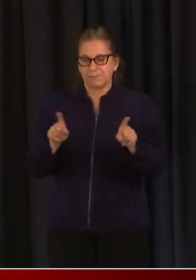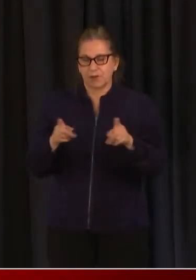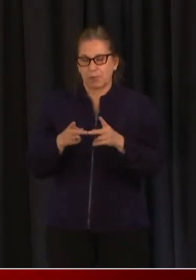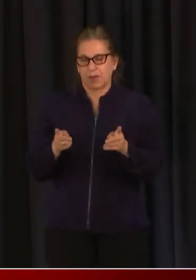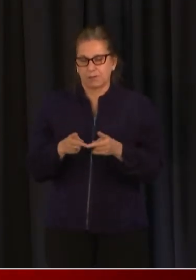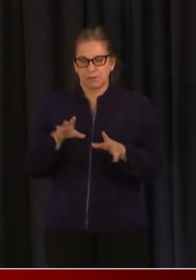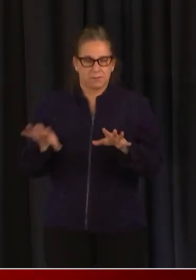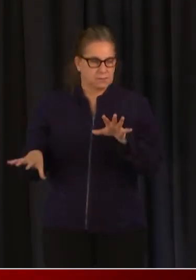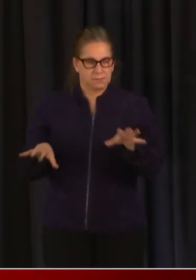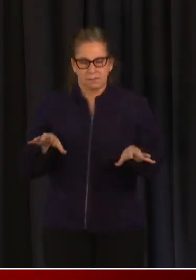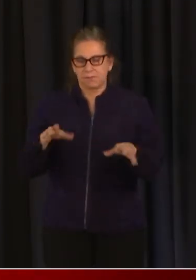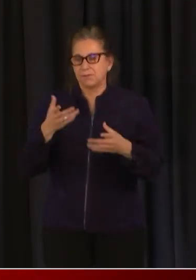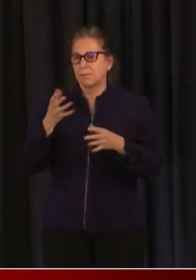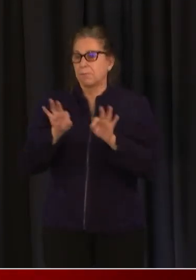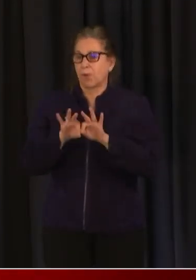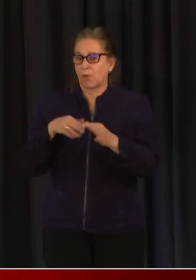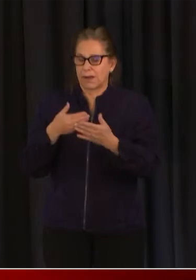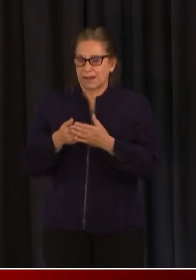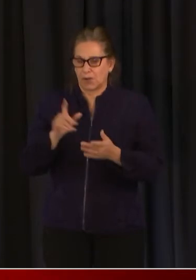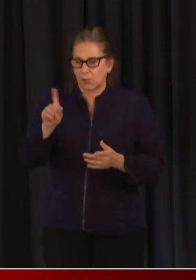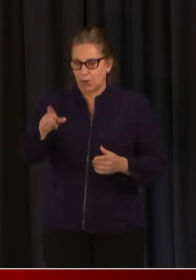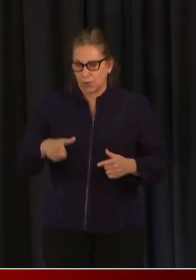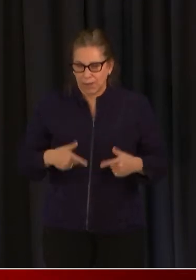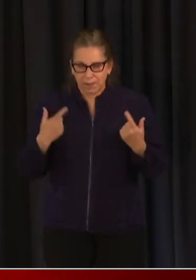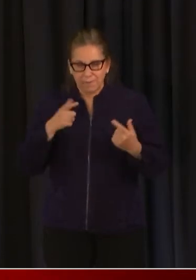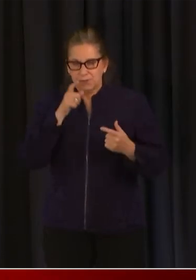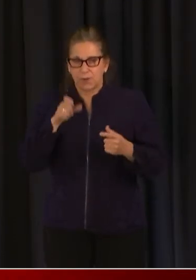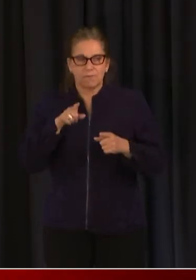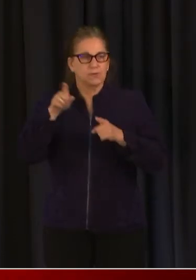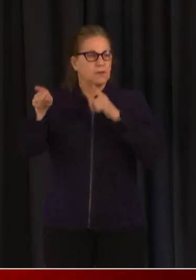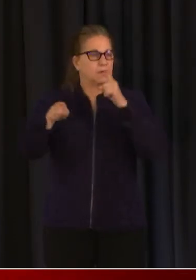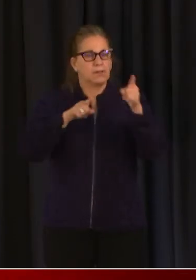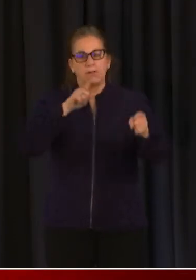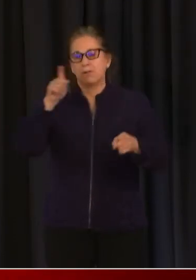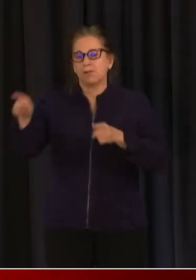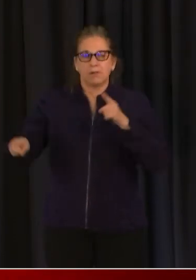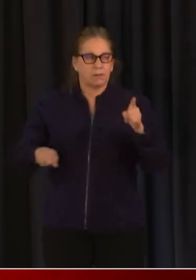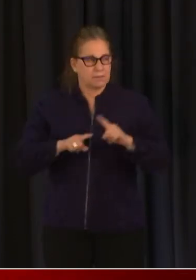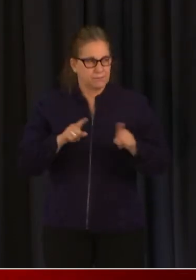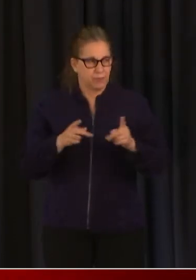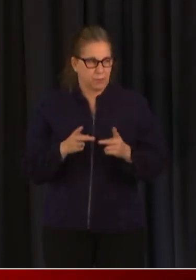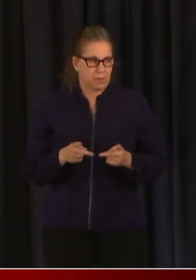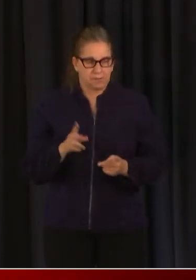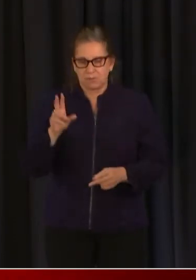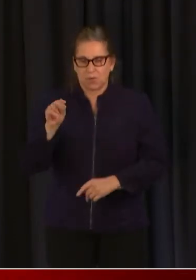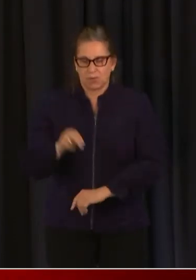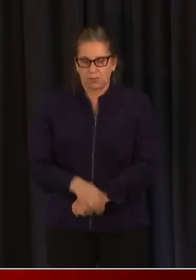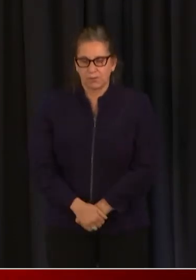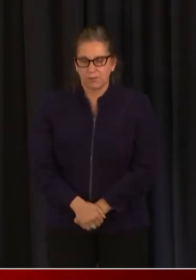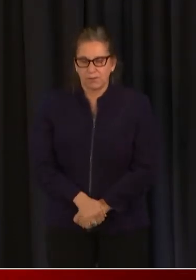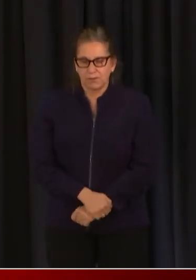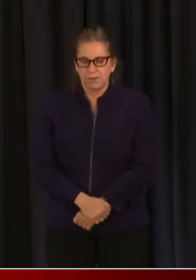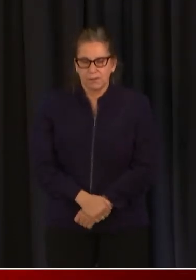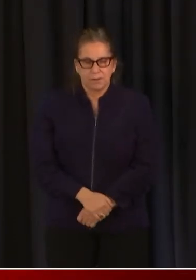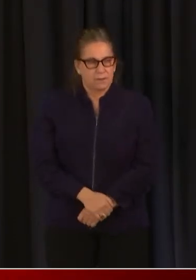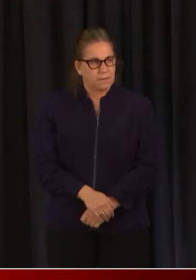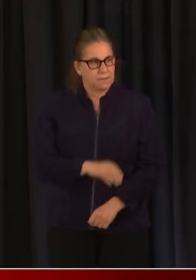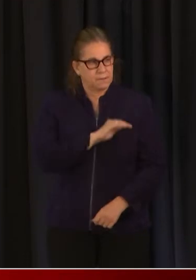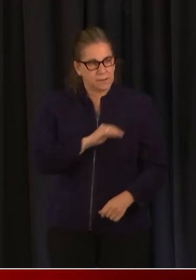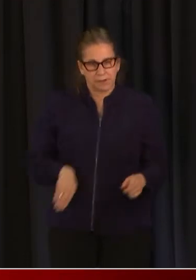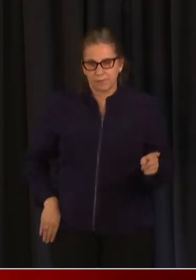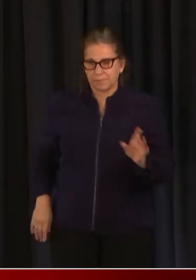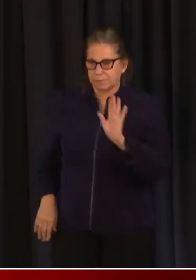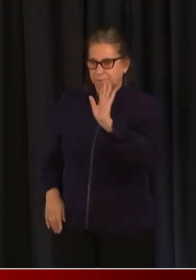closer to where they live, as opposed to moving across the city. And Mark, another caveat, there may be some adjustments